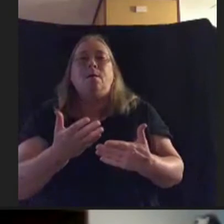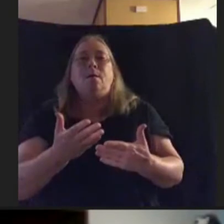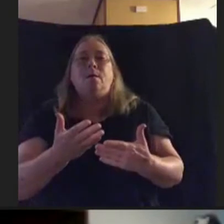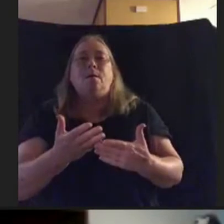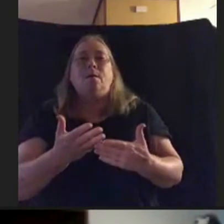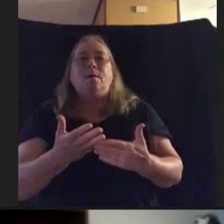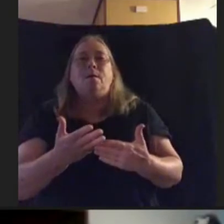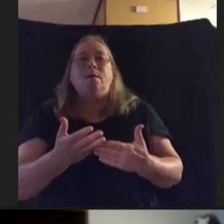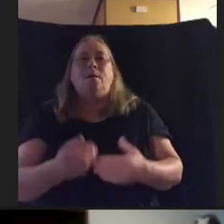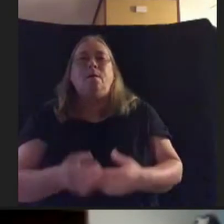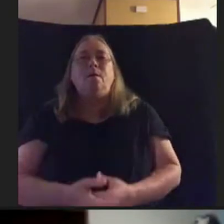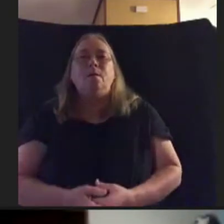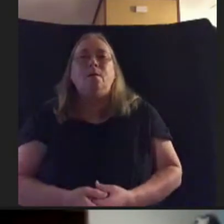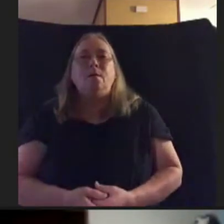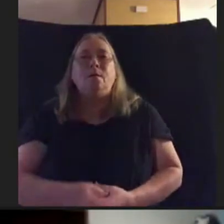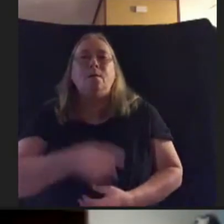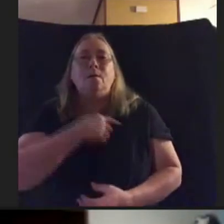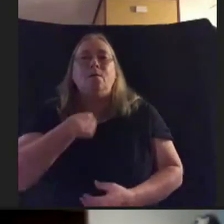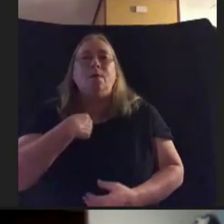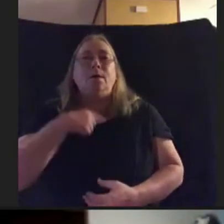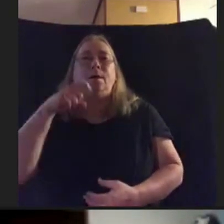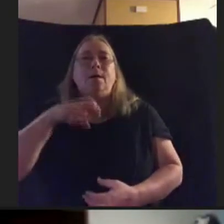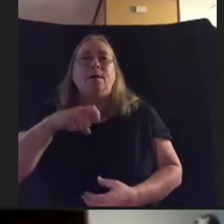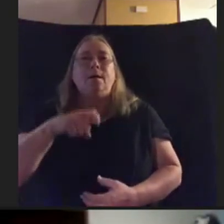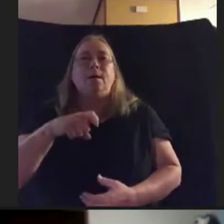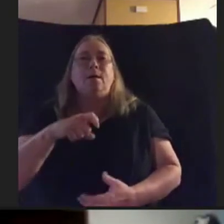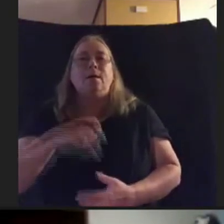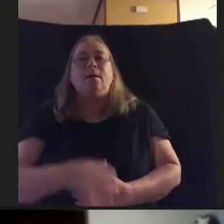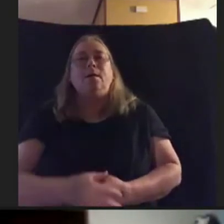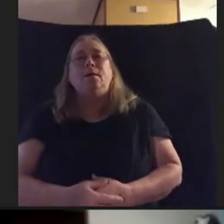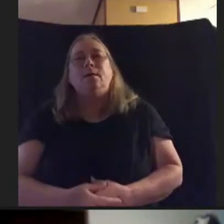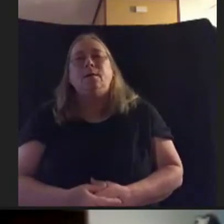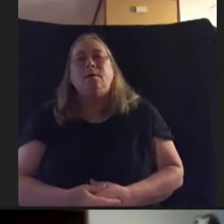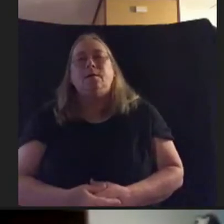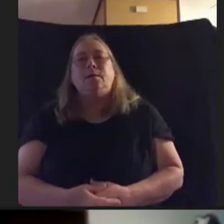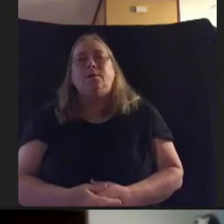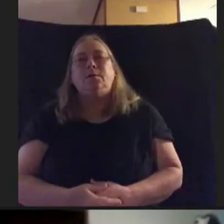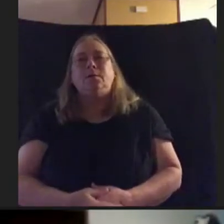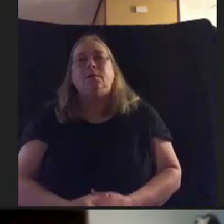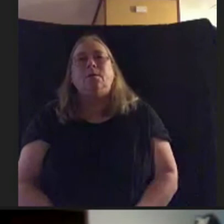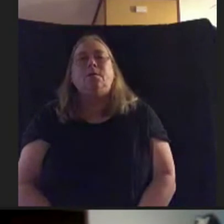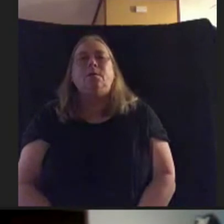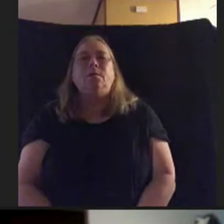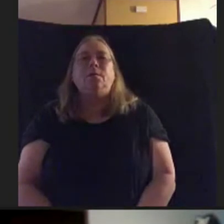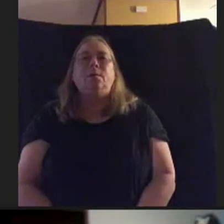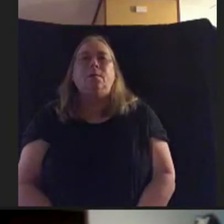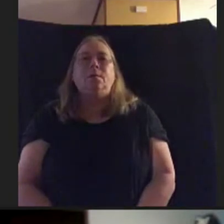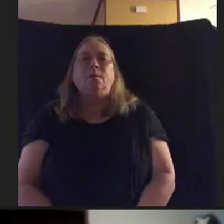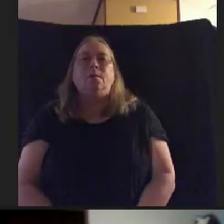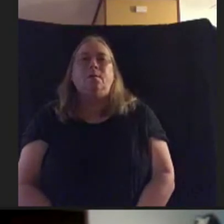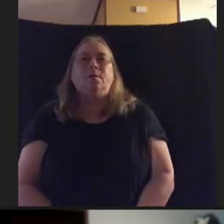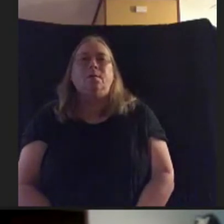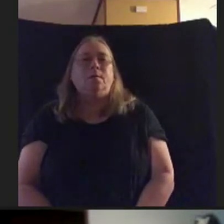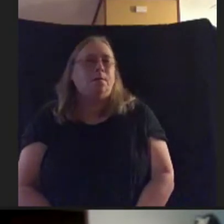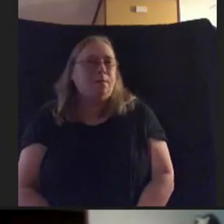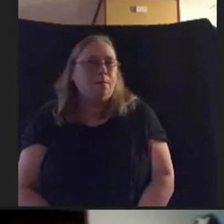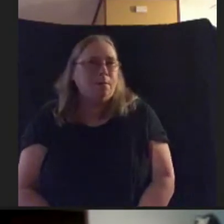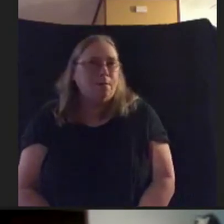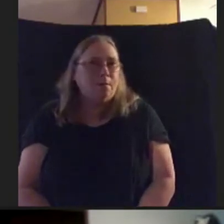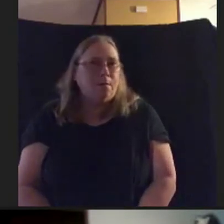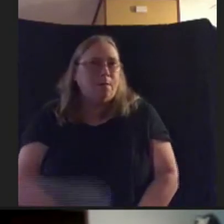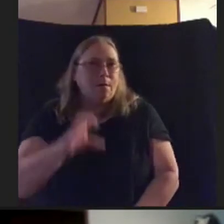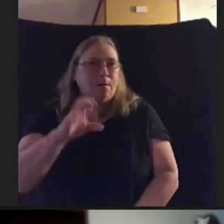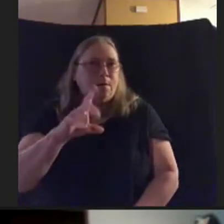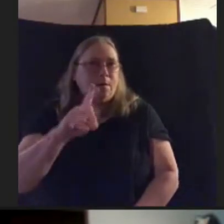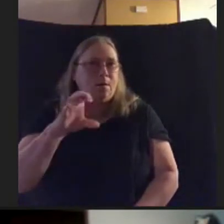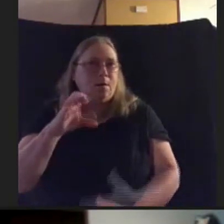that we really need to they need to look at. Thank you, Dr. Dobbs. The CDC lists other